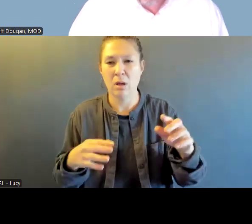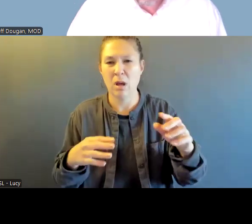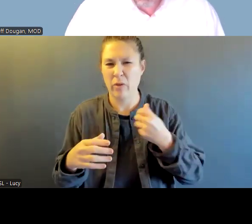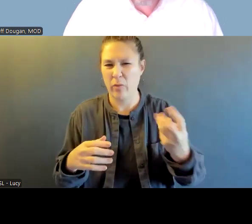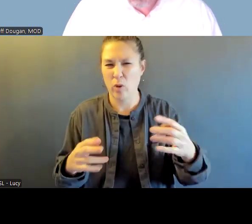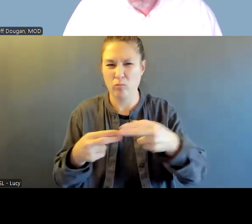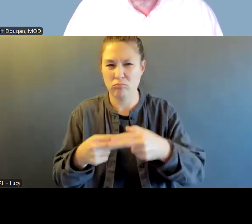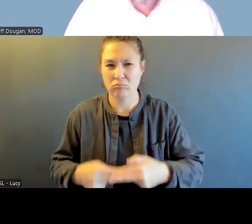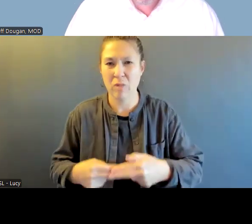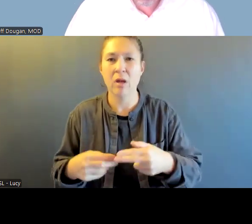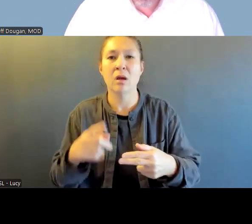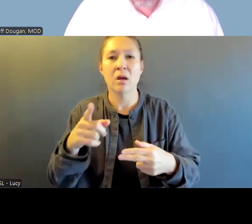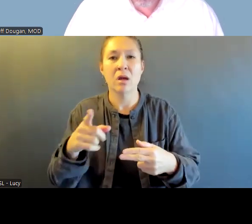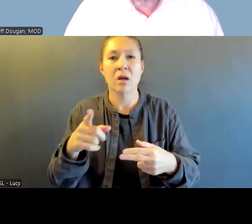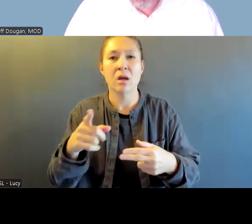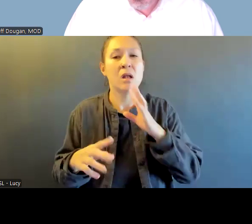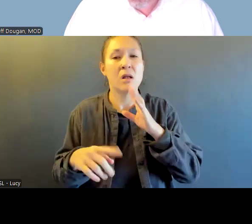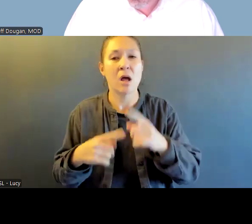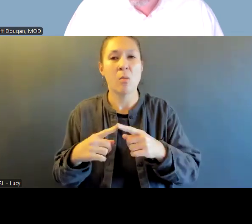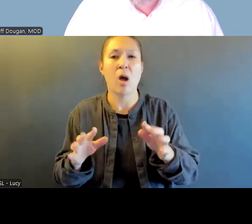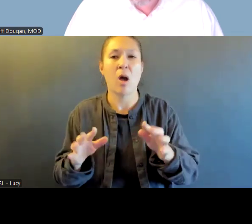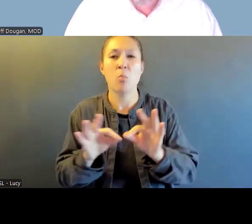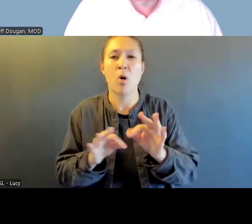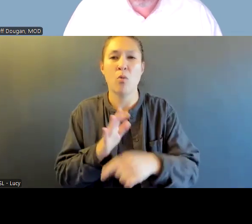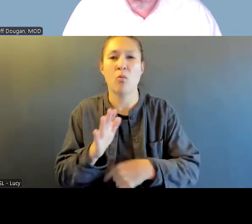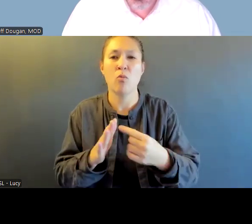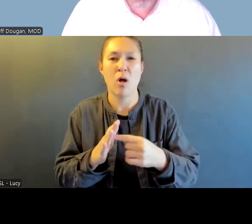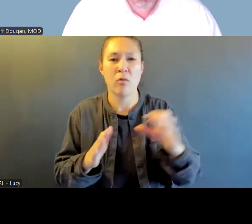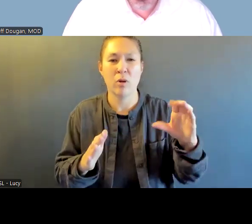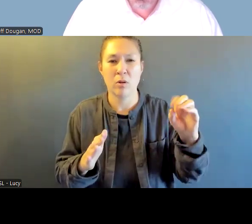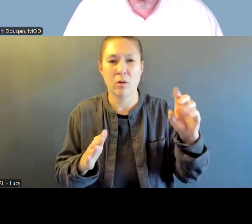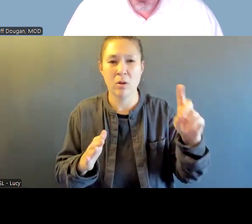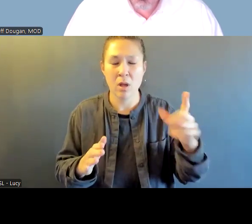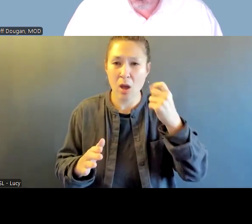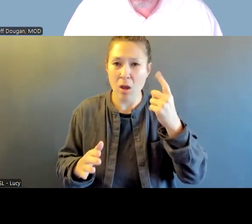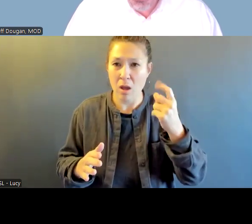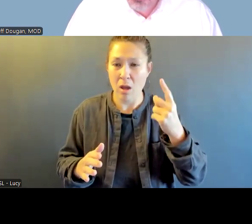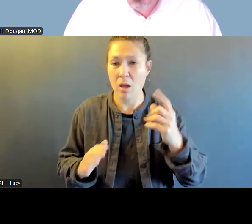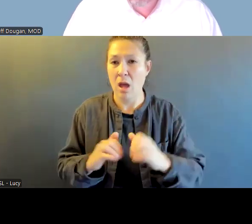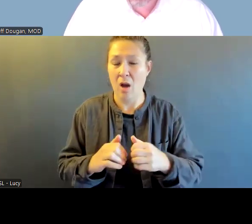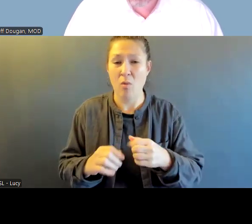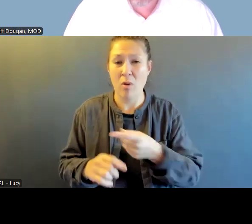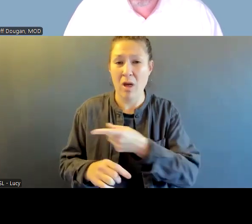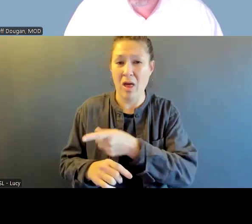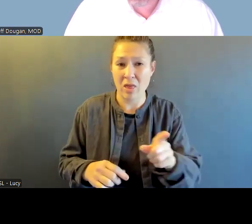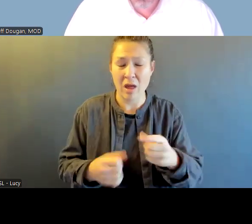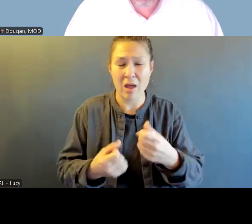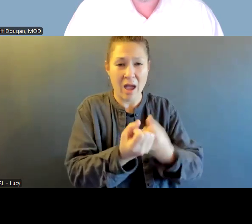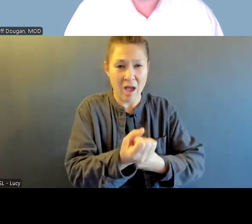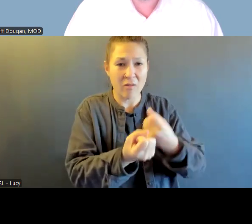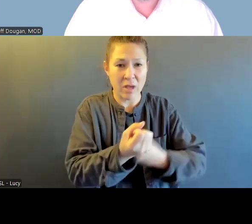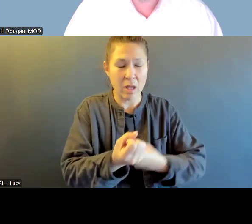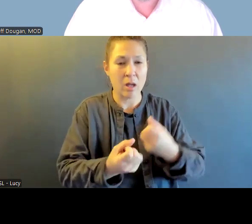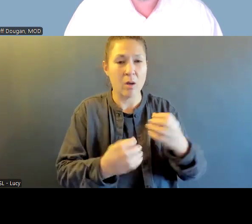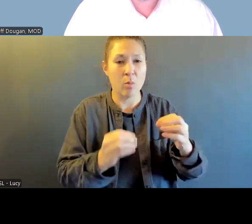responsibilities for commissions on disabilities. And understanding these will help us appreciate how CODs can effectively advocate for accessibility and inclusion